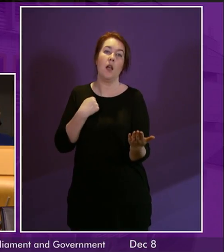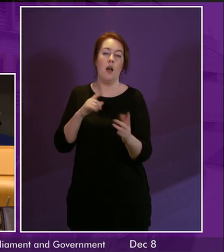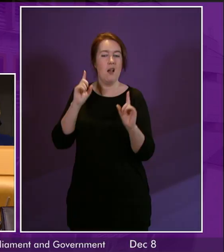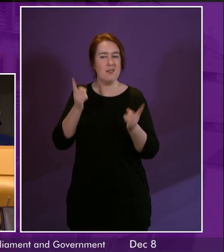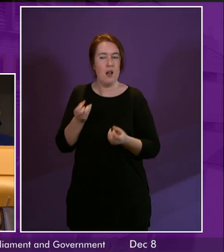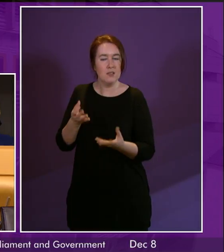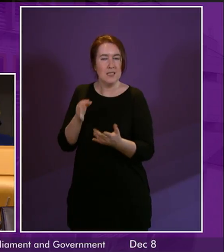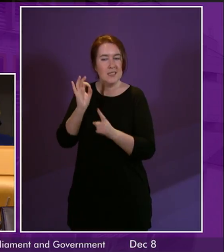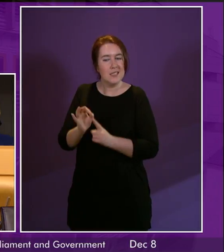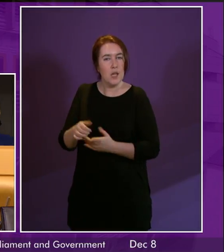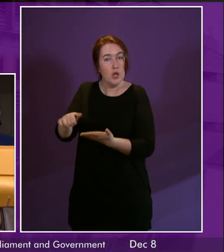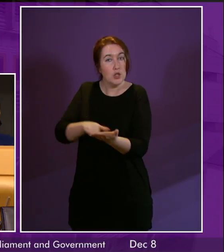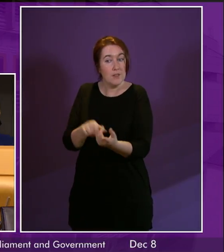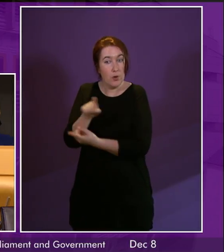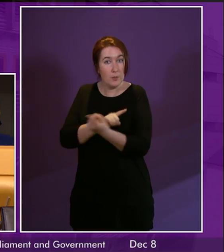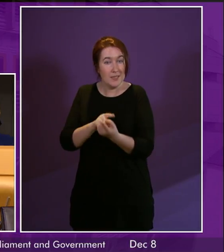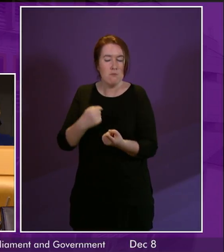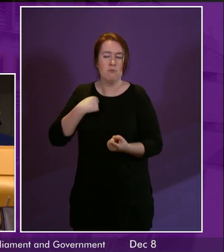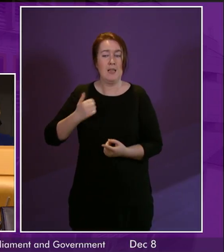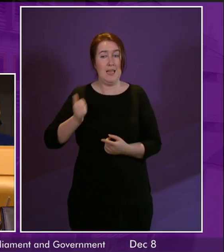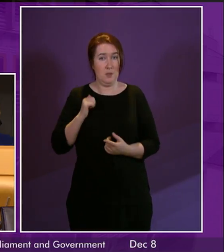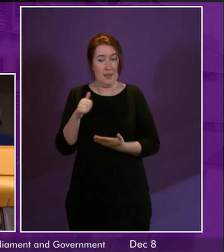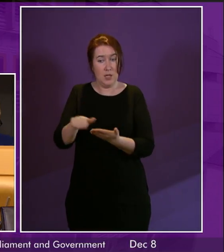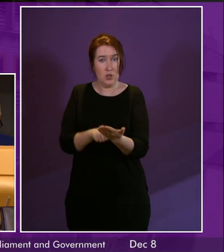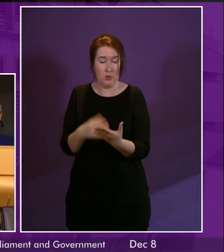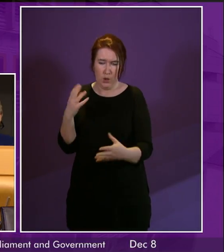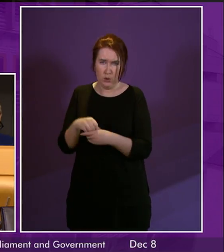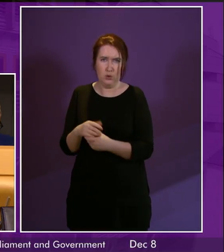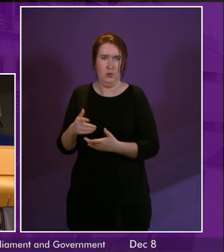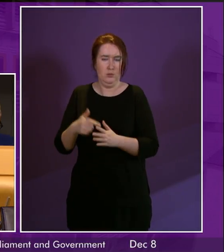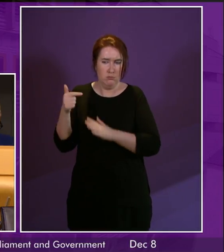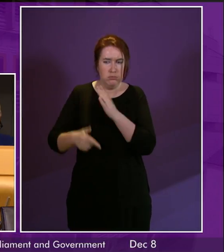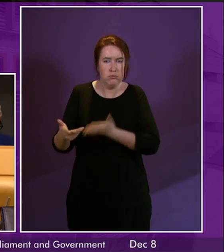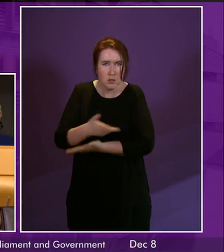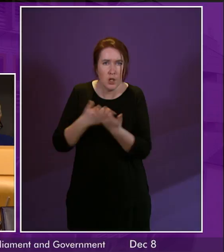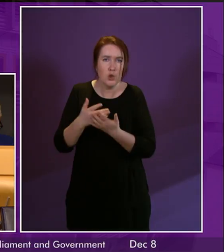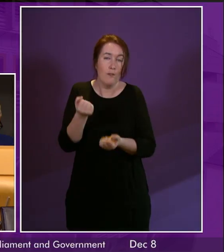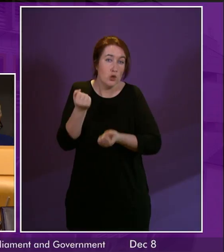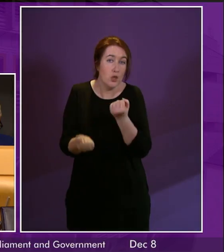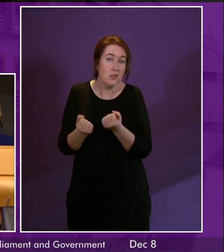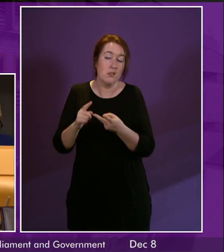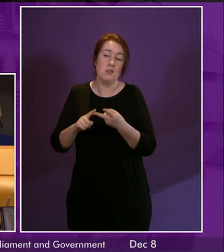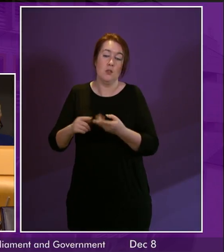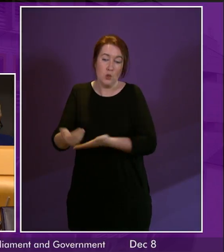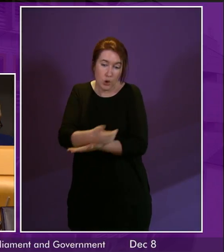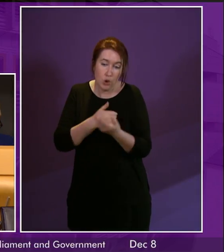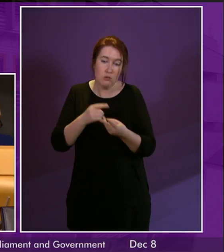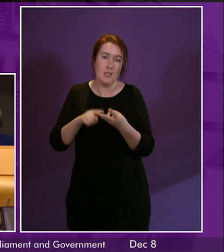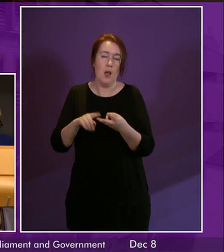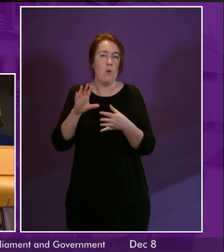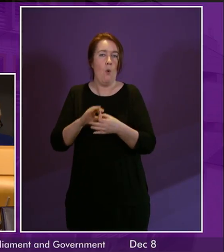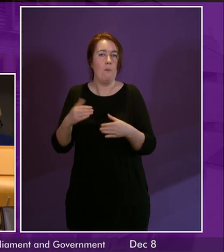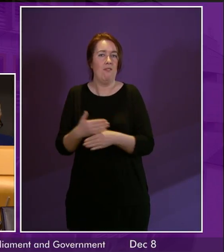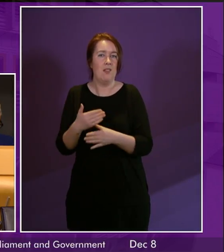a detailed agenda for the meeting, I expect the agenda to include substantive discussion on justice, security and home